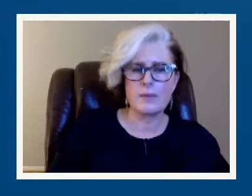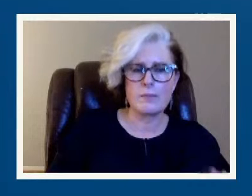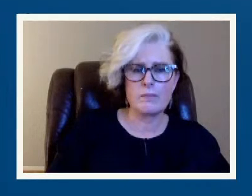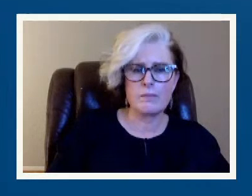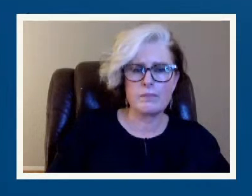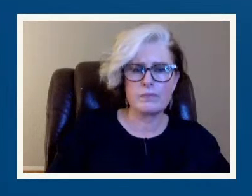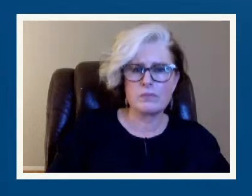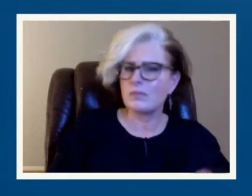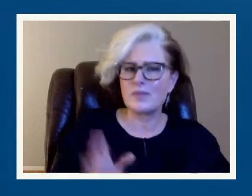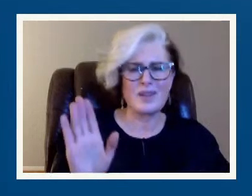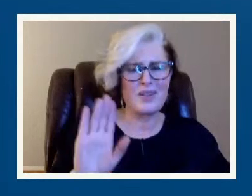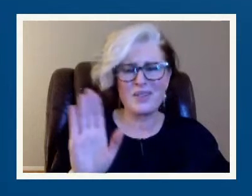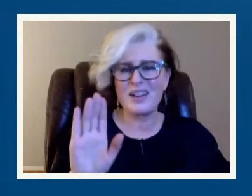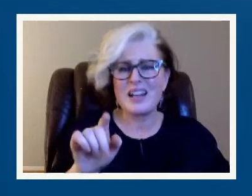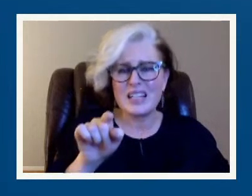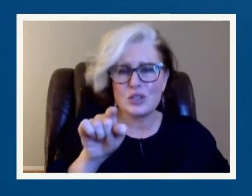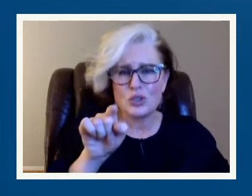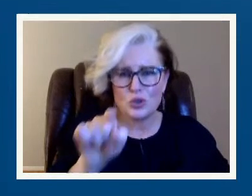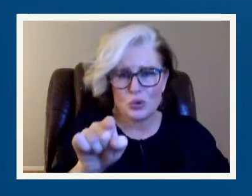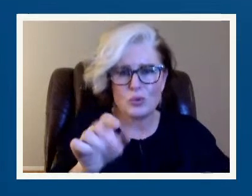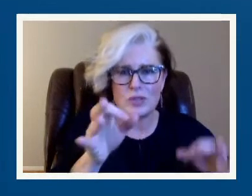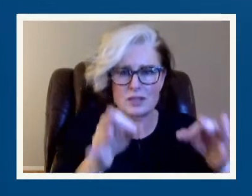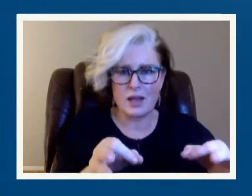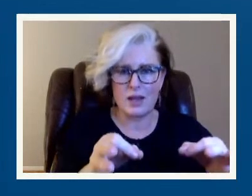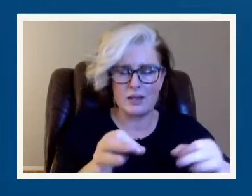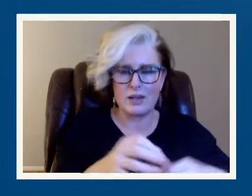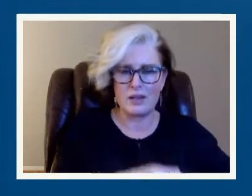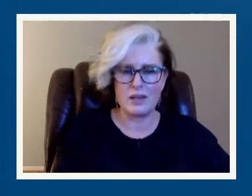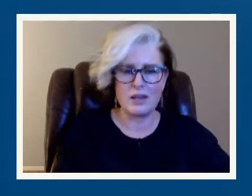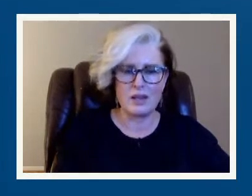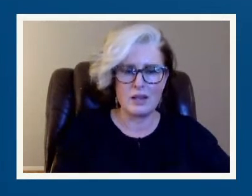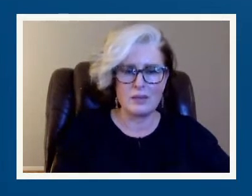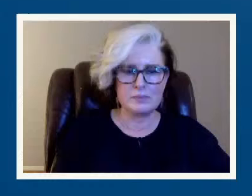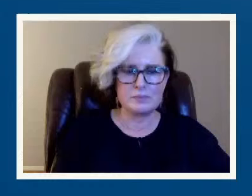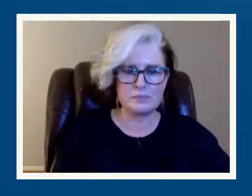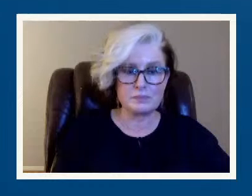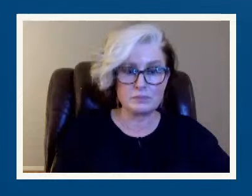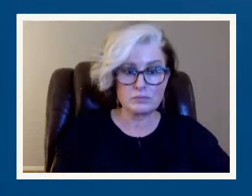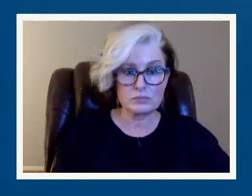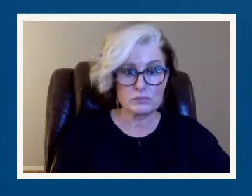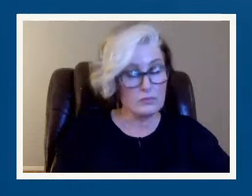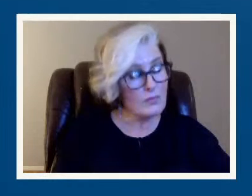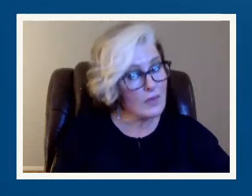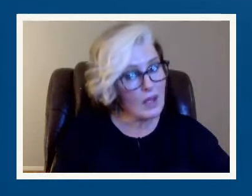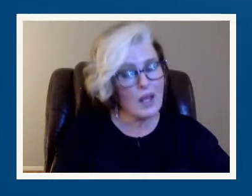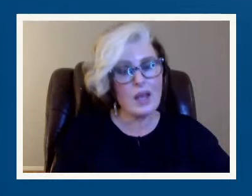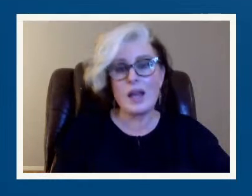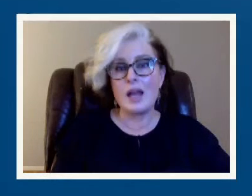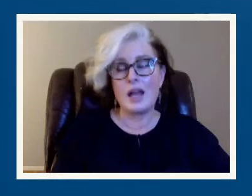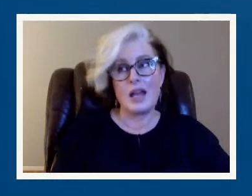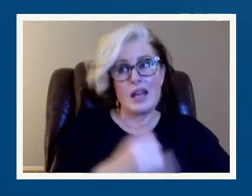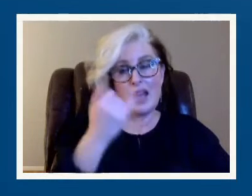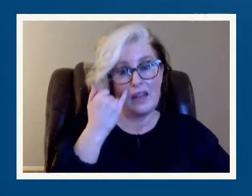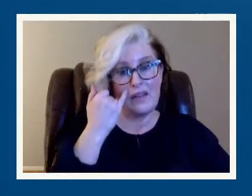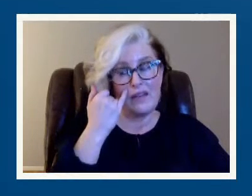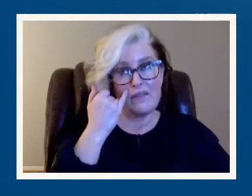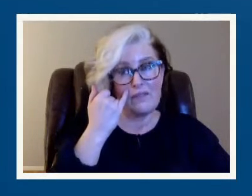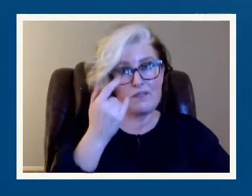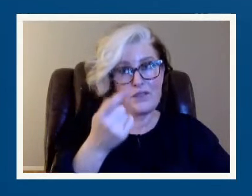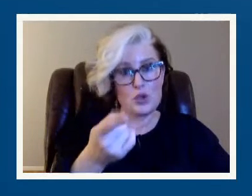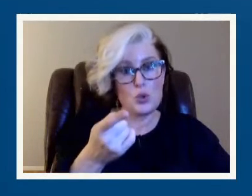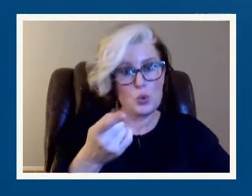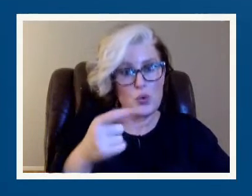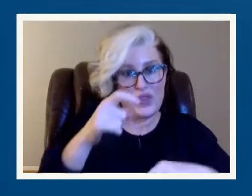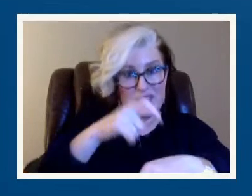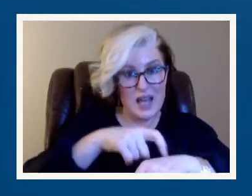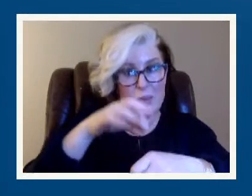You should make that decision. And if that's not worth 15 minutes of your time, the amount of time it takes to